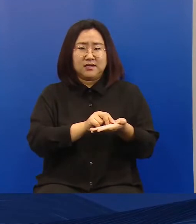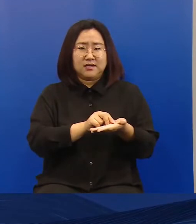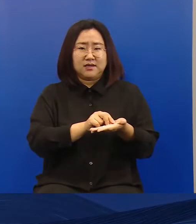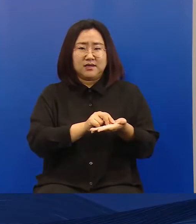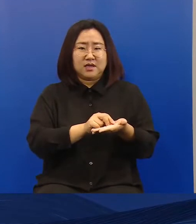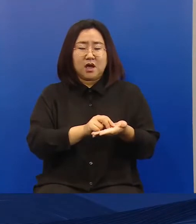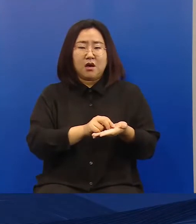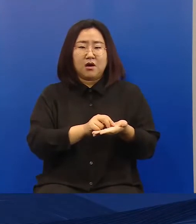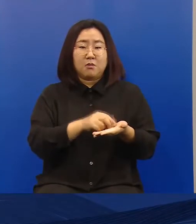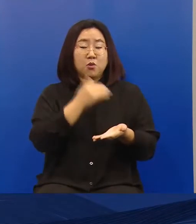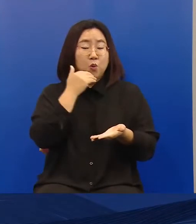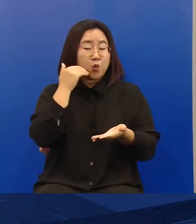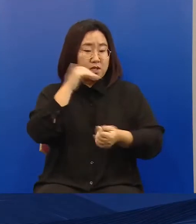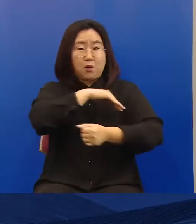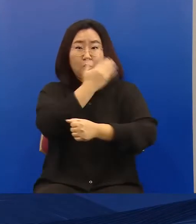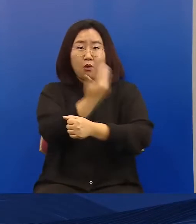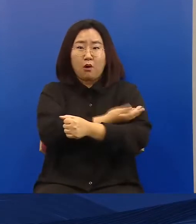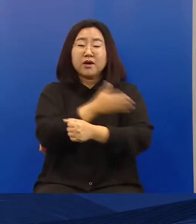other siblings.